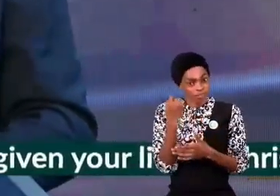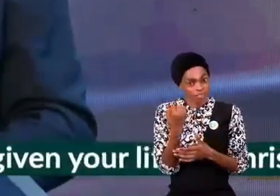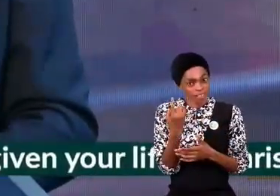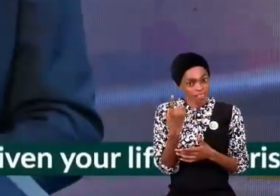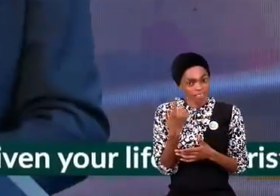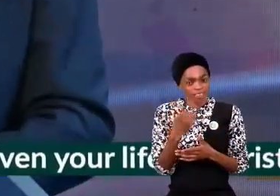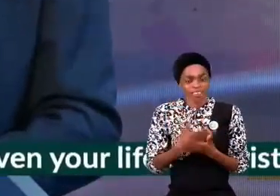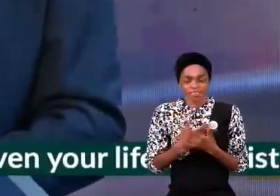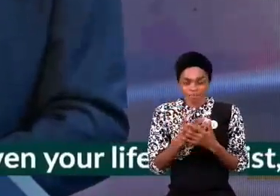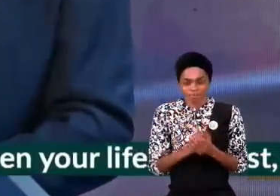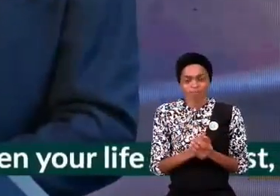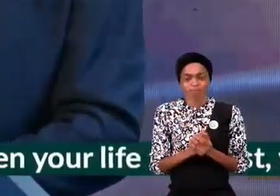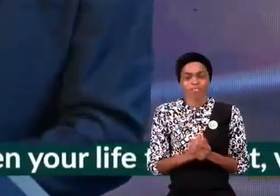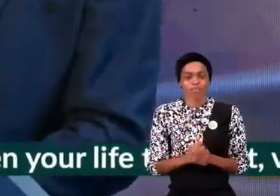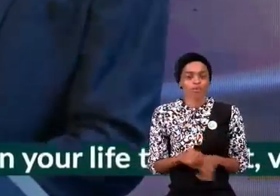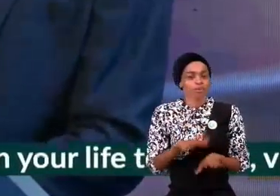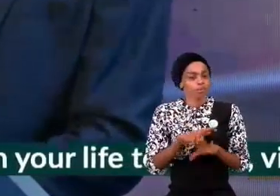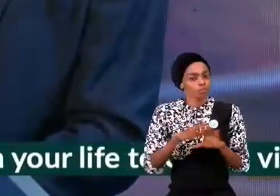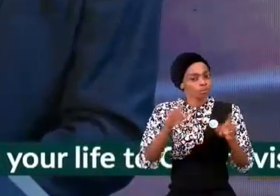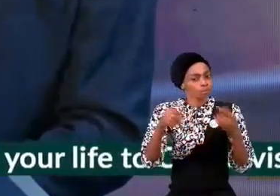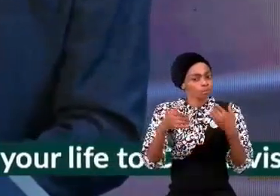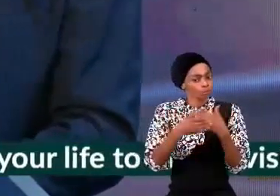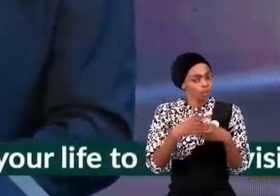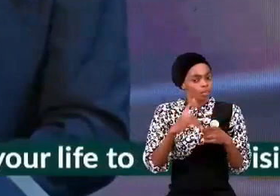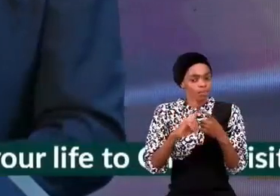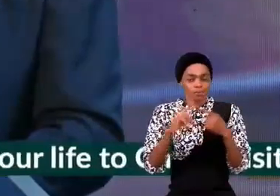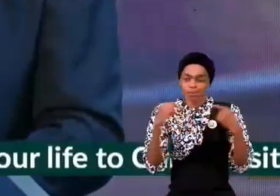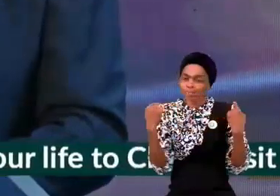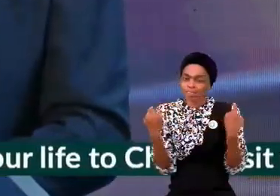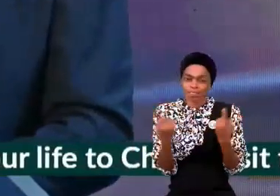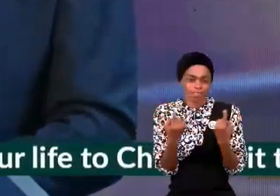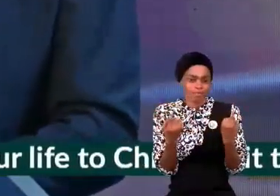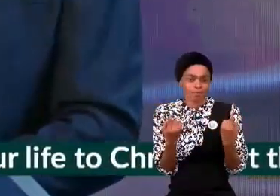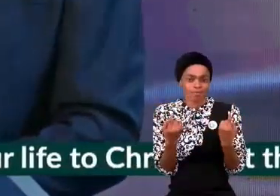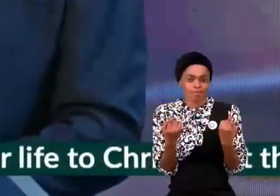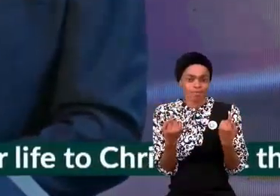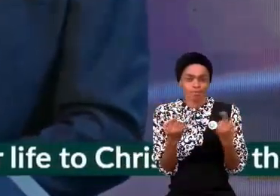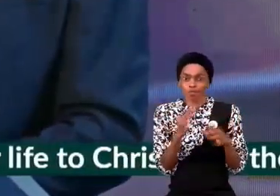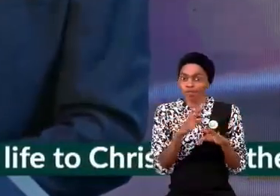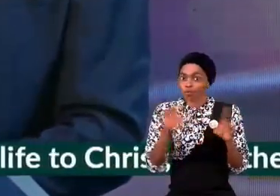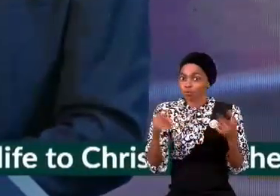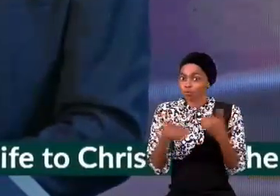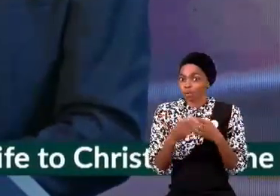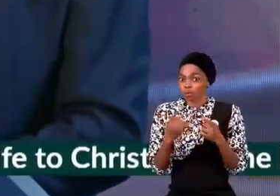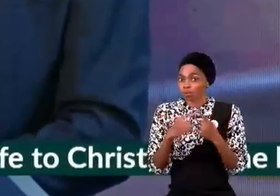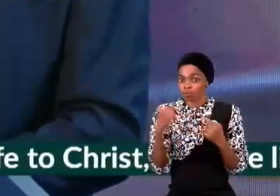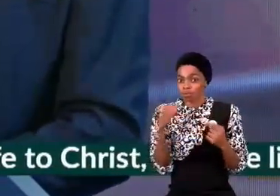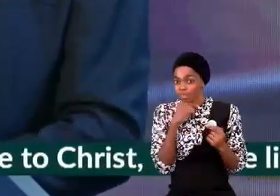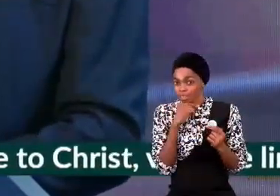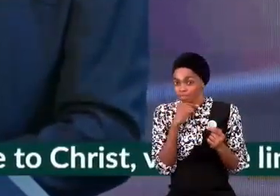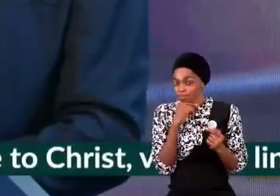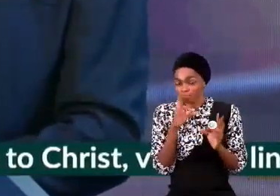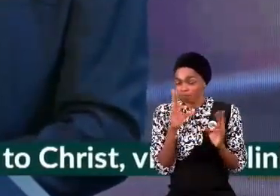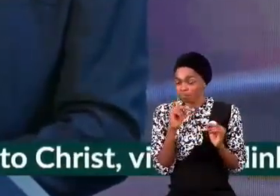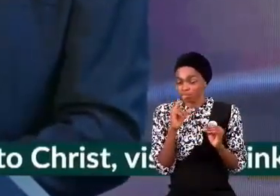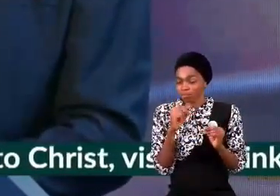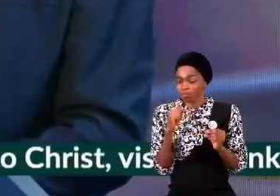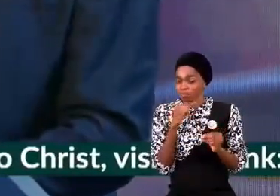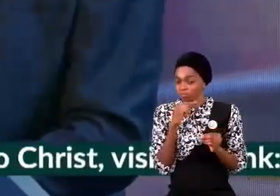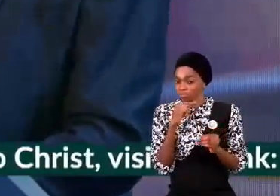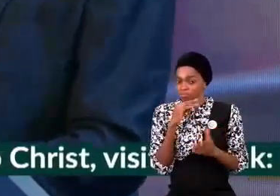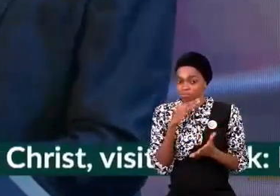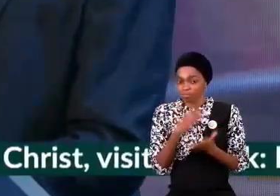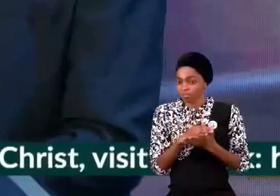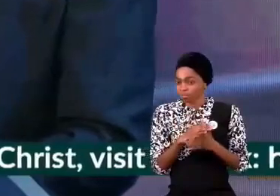to follow as the man of God will be ministering and will also